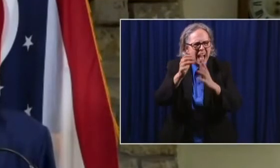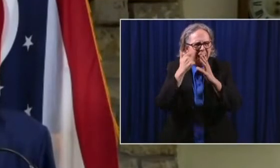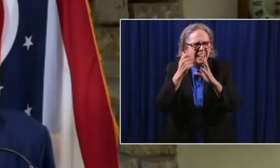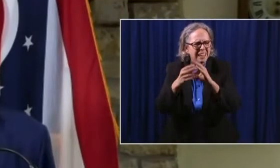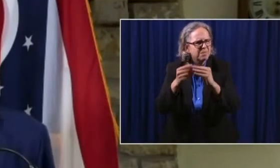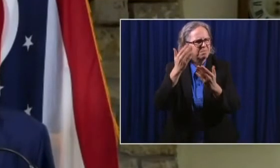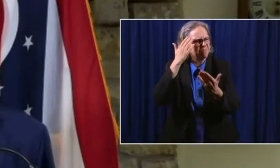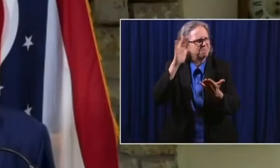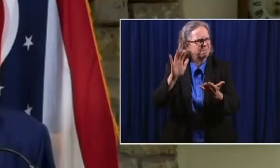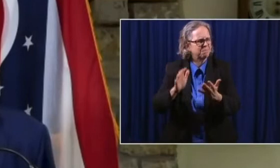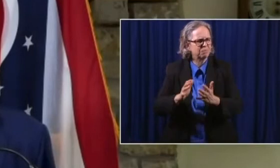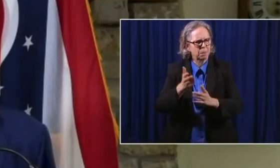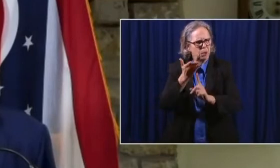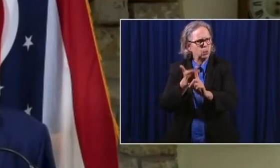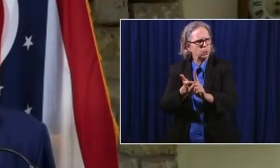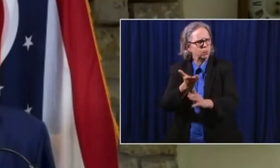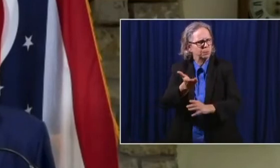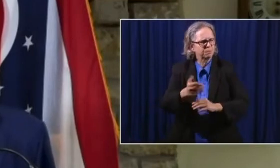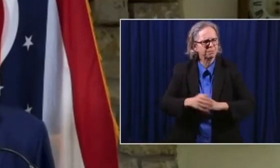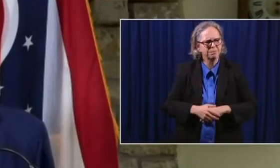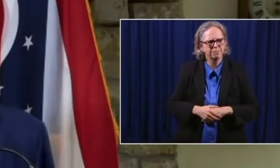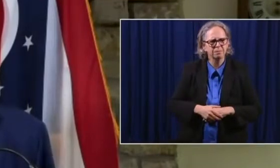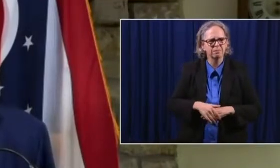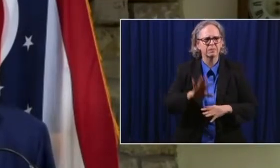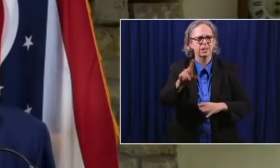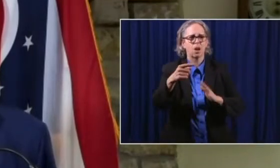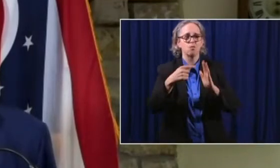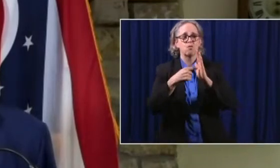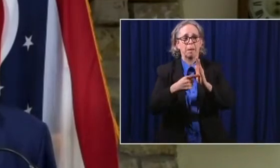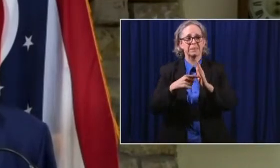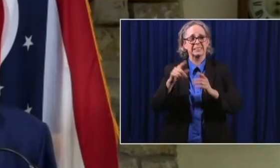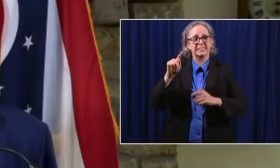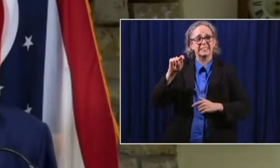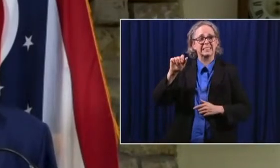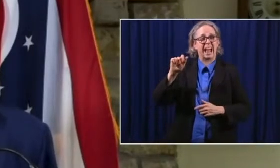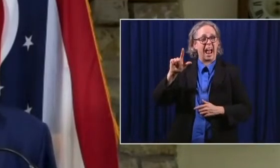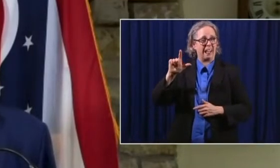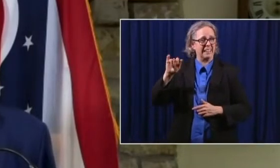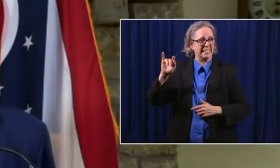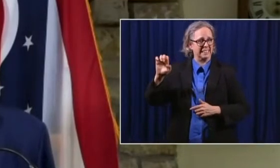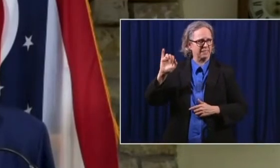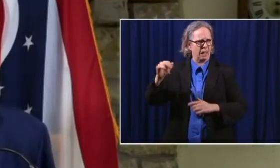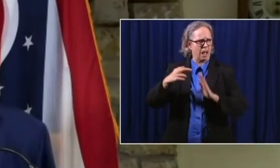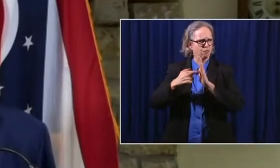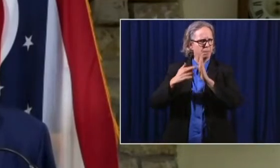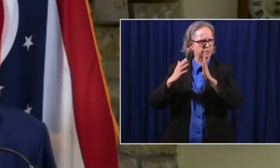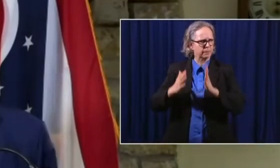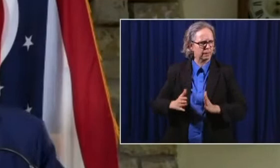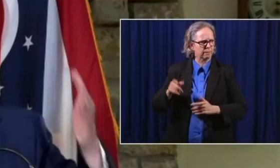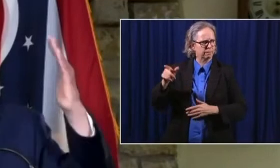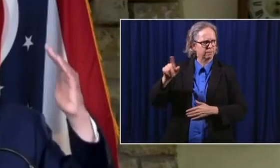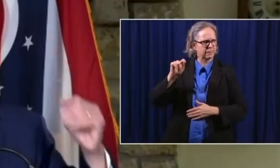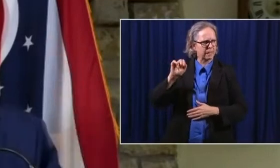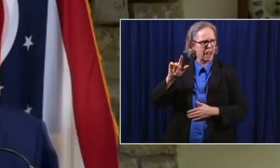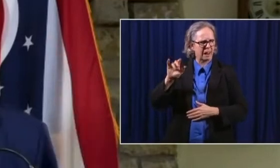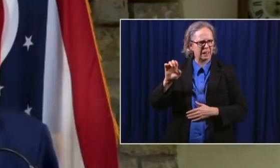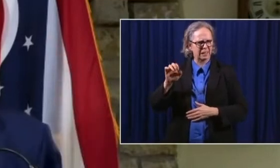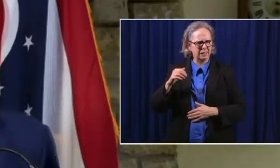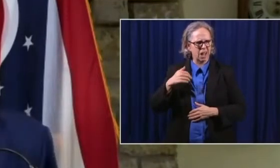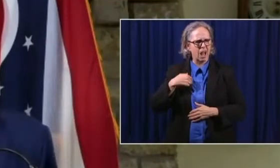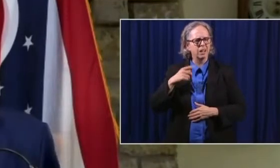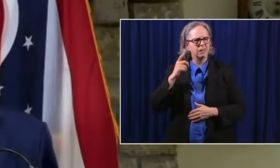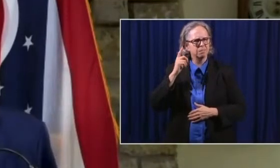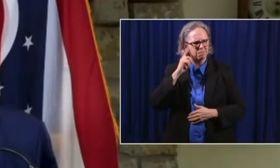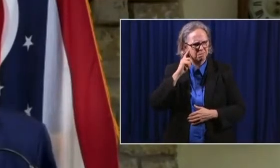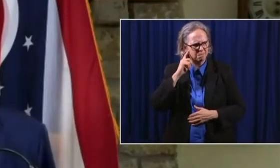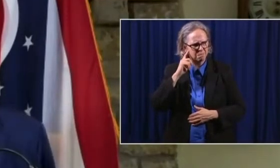out about Representative Vitale the same time probably everybody else did. Actually,